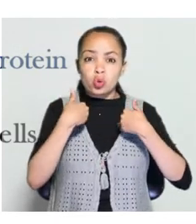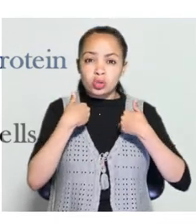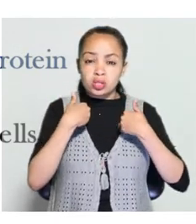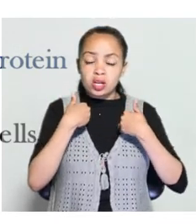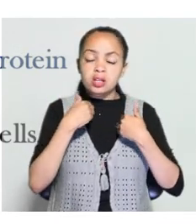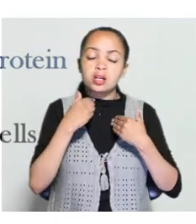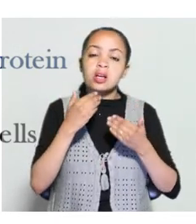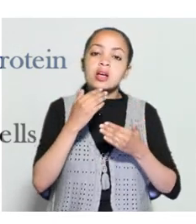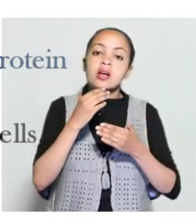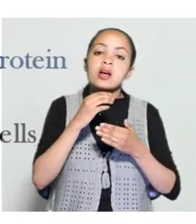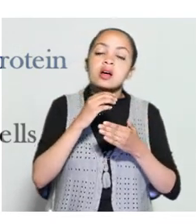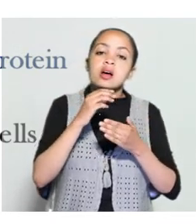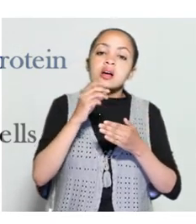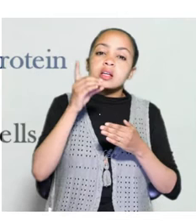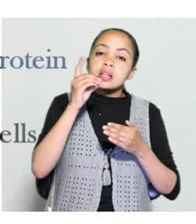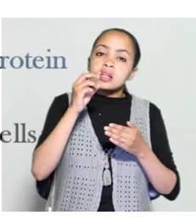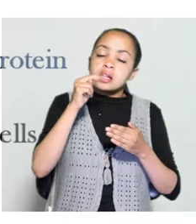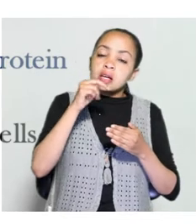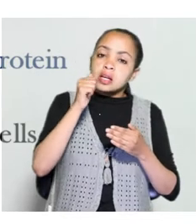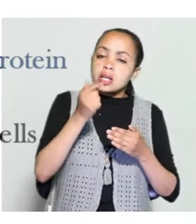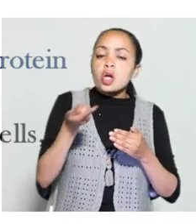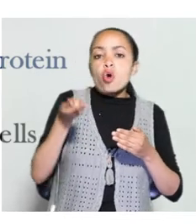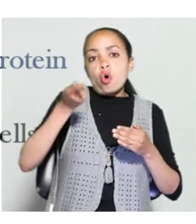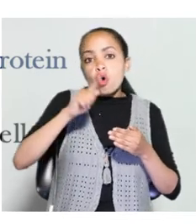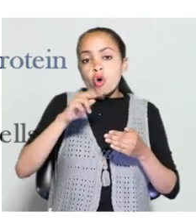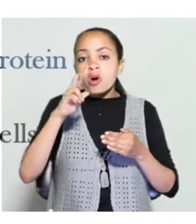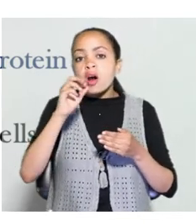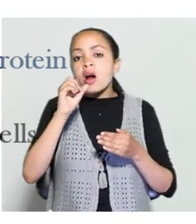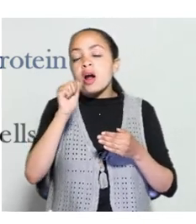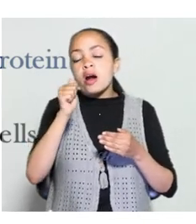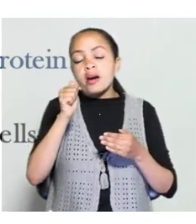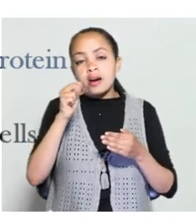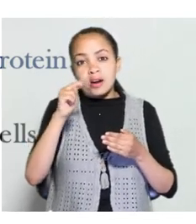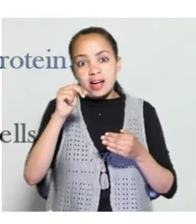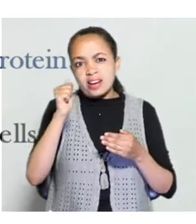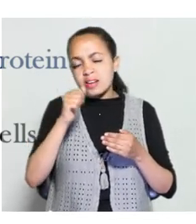either RNA or DNA, but not both.